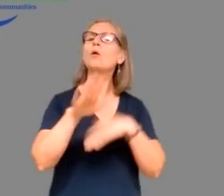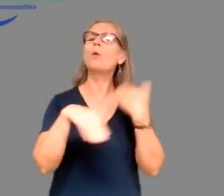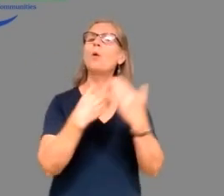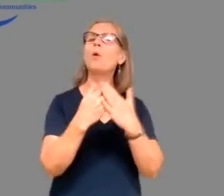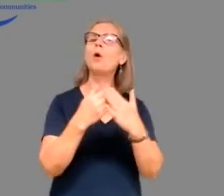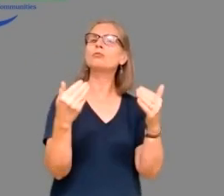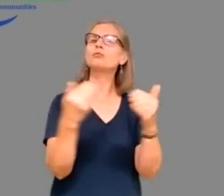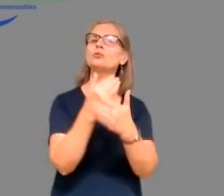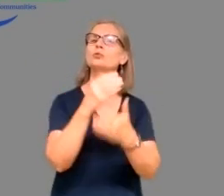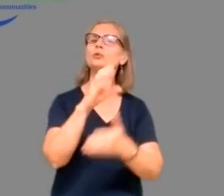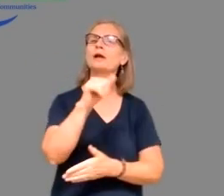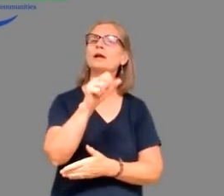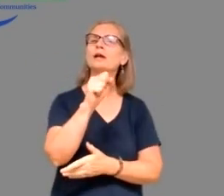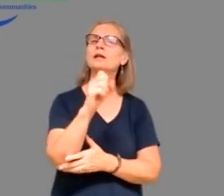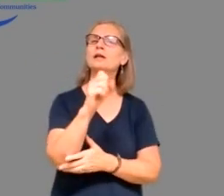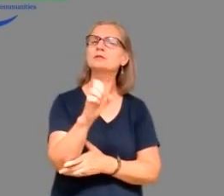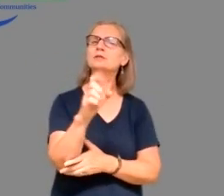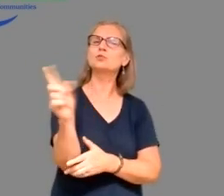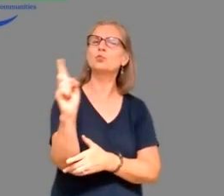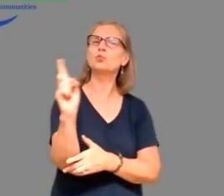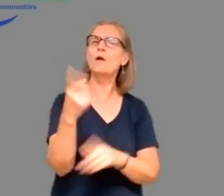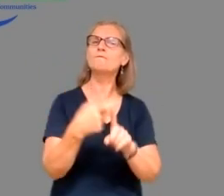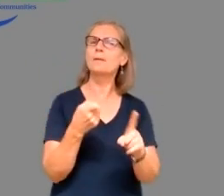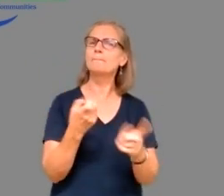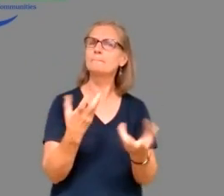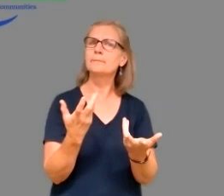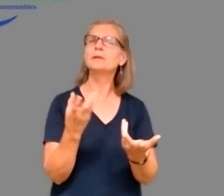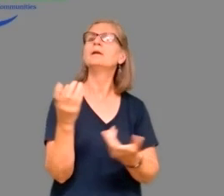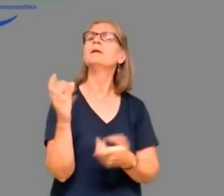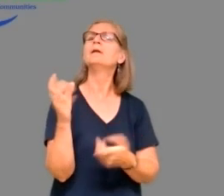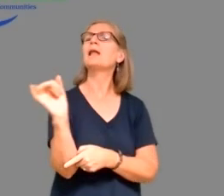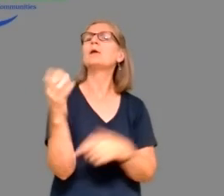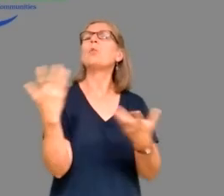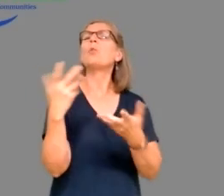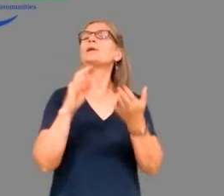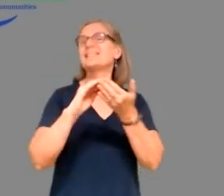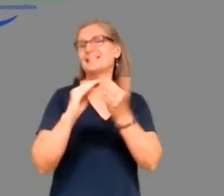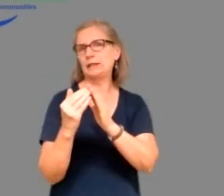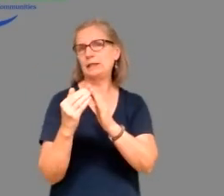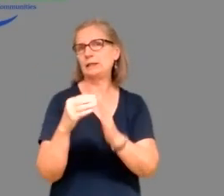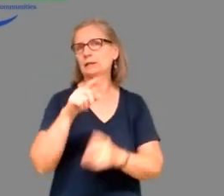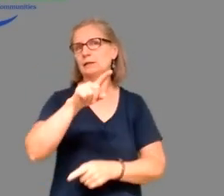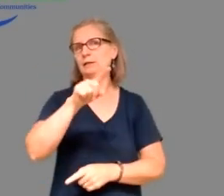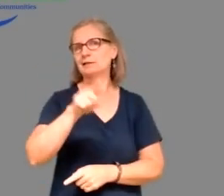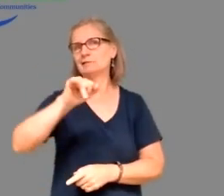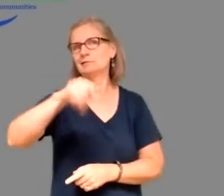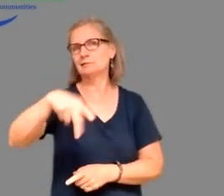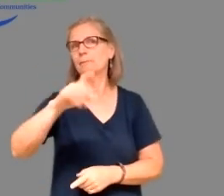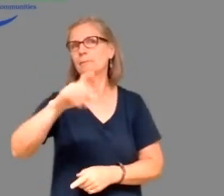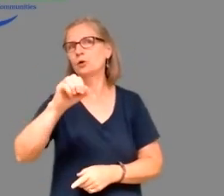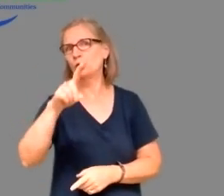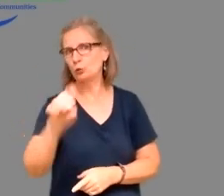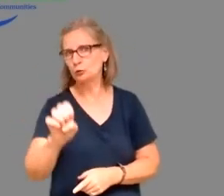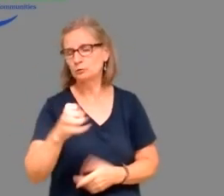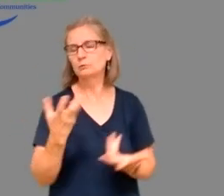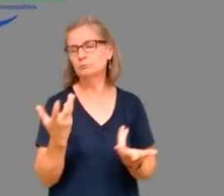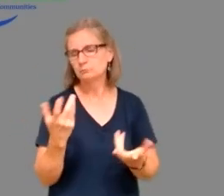are, in specifics, like what city, zip code, basically, which there